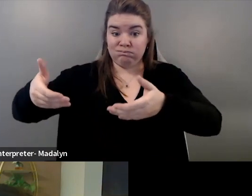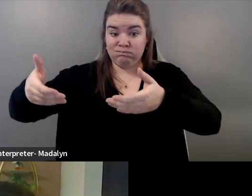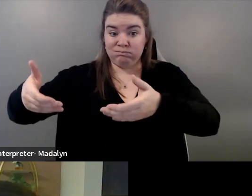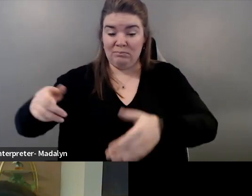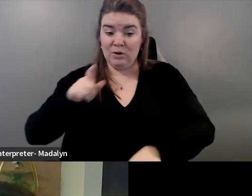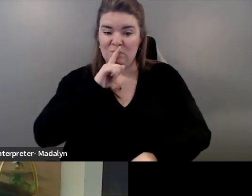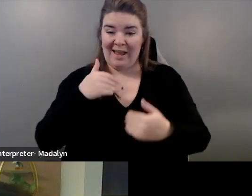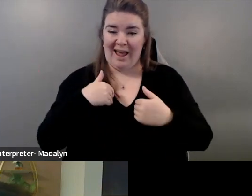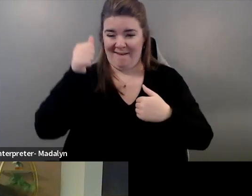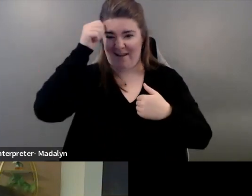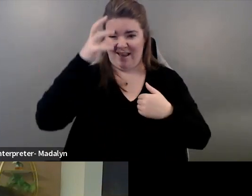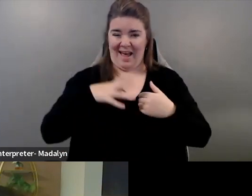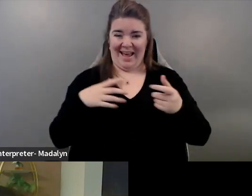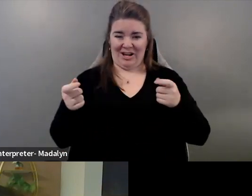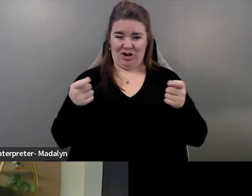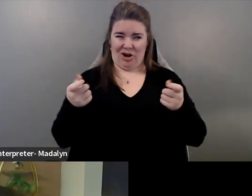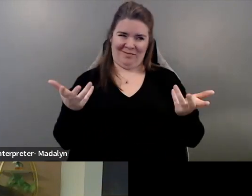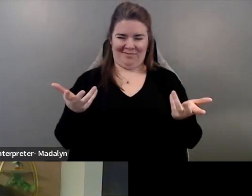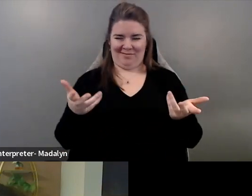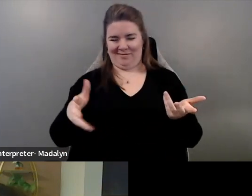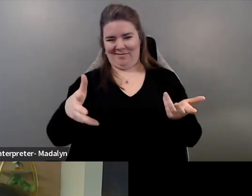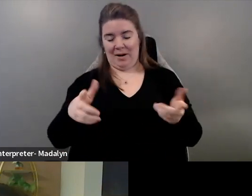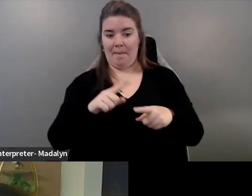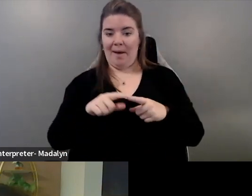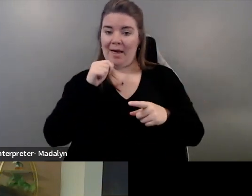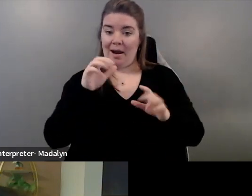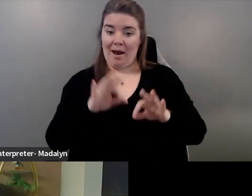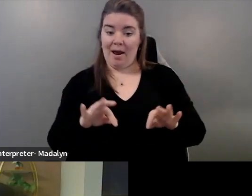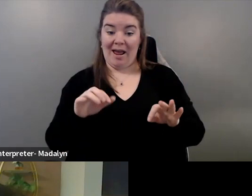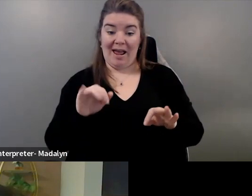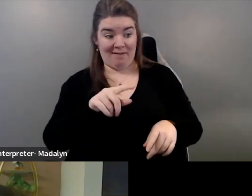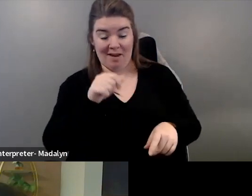he's not as important as the guys picking up that barn. I'm telling you, if they're not all working together,